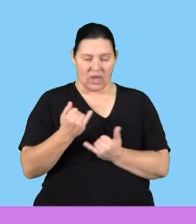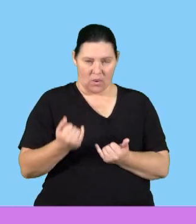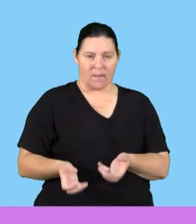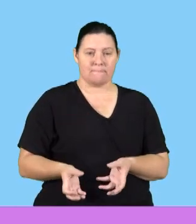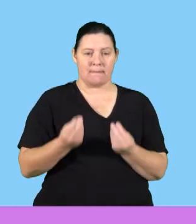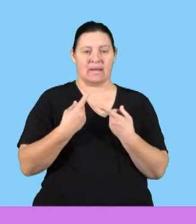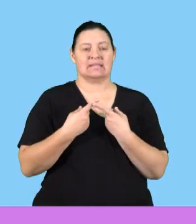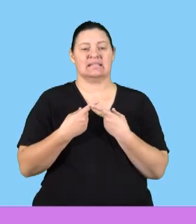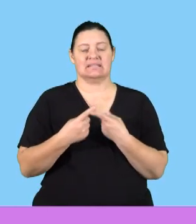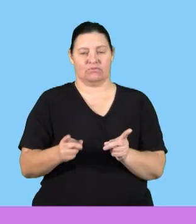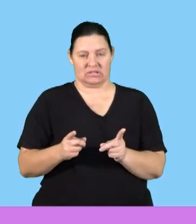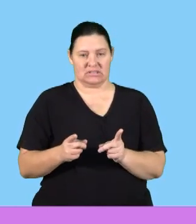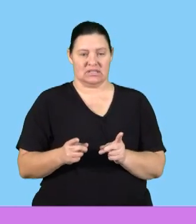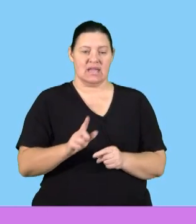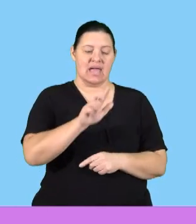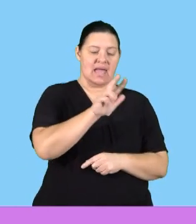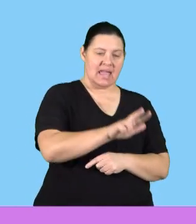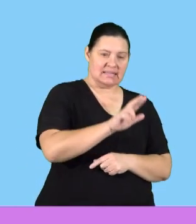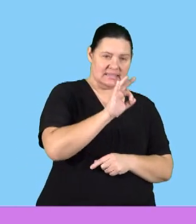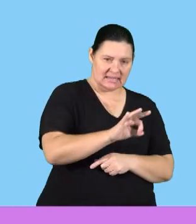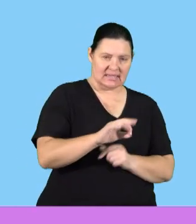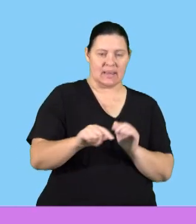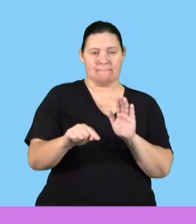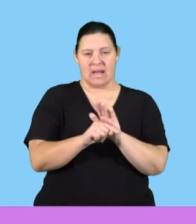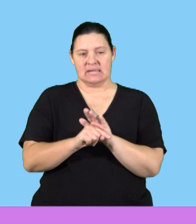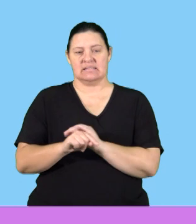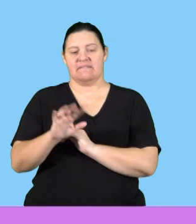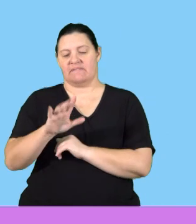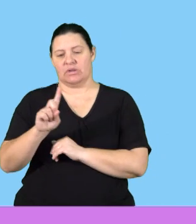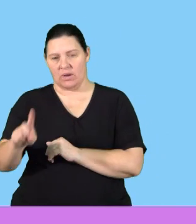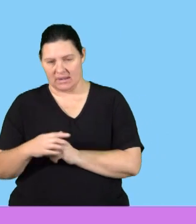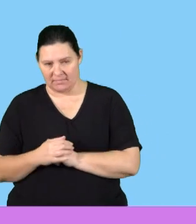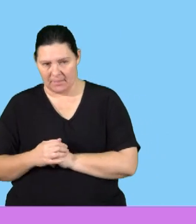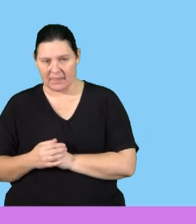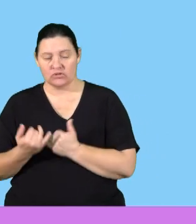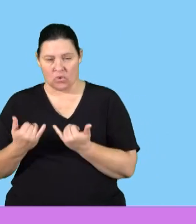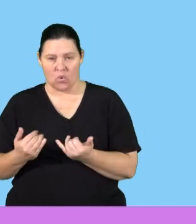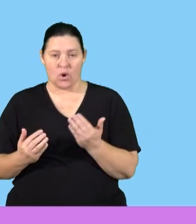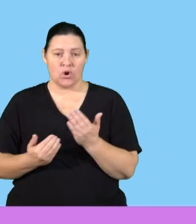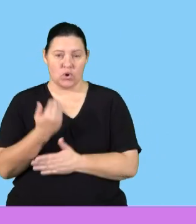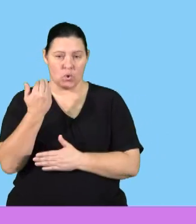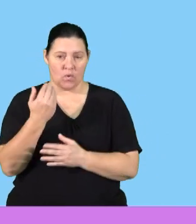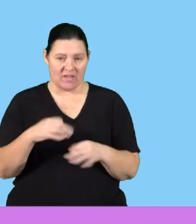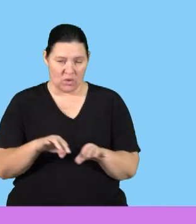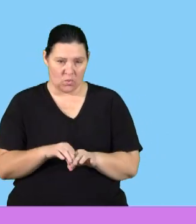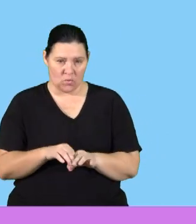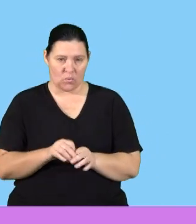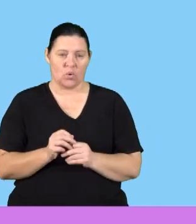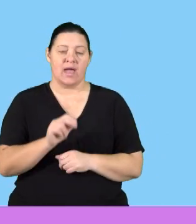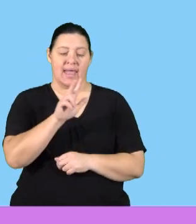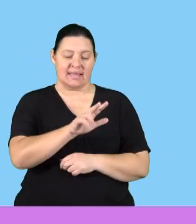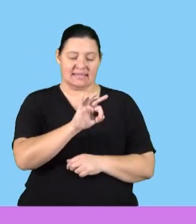step is to get the difference between the two values. So we take the new value, which is